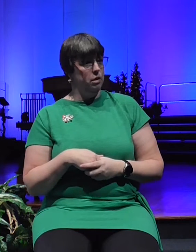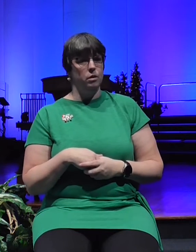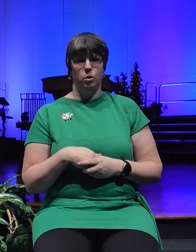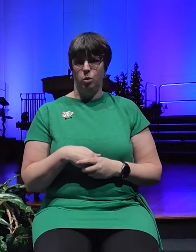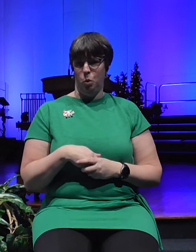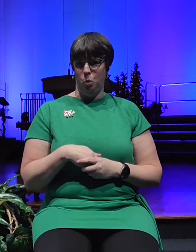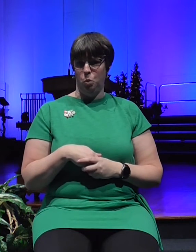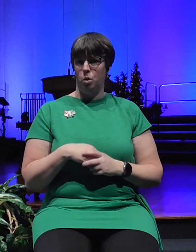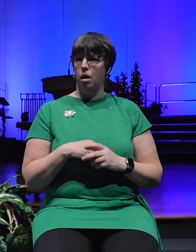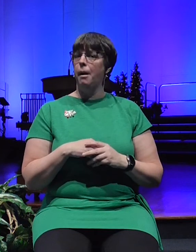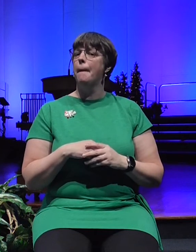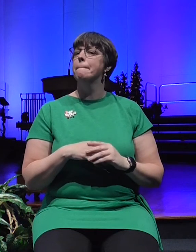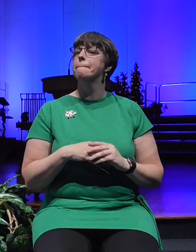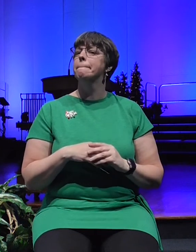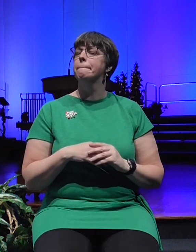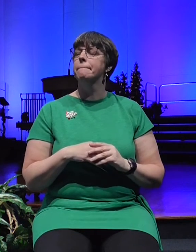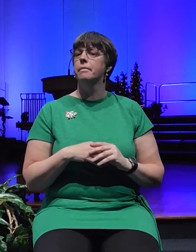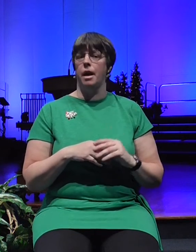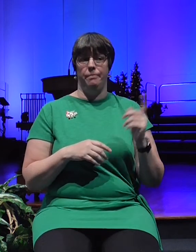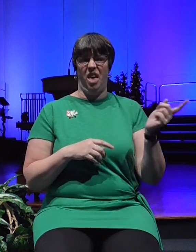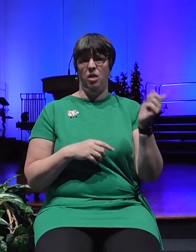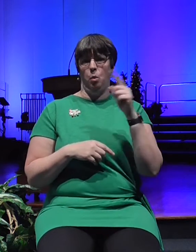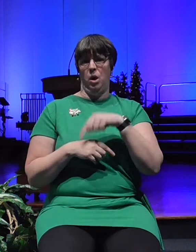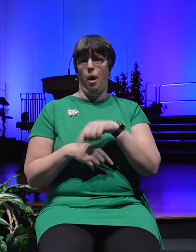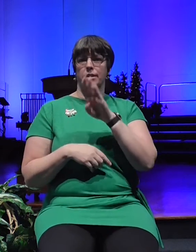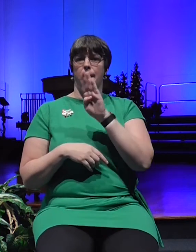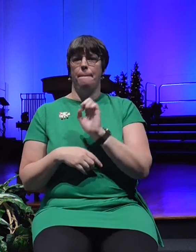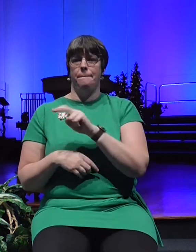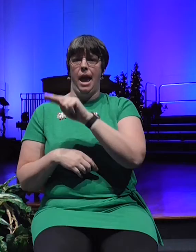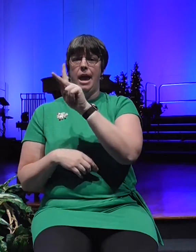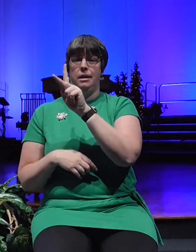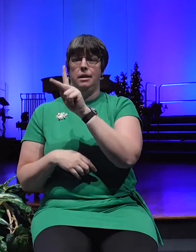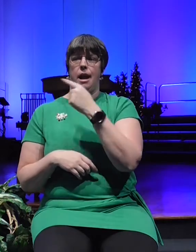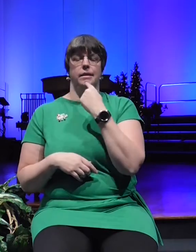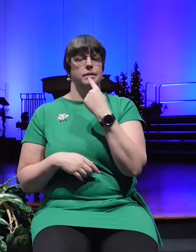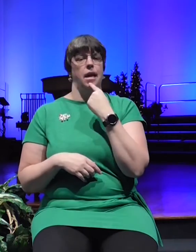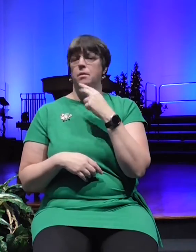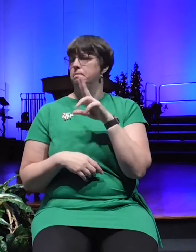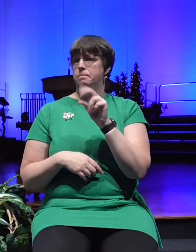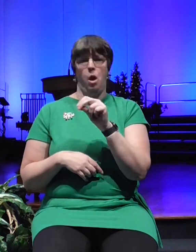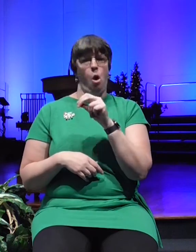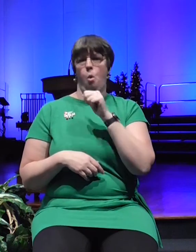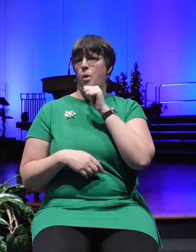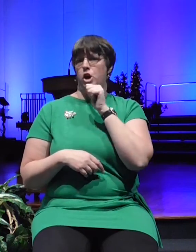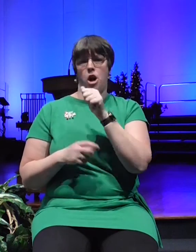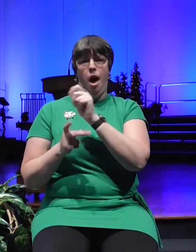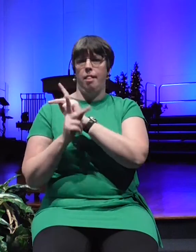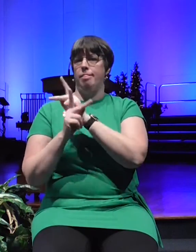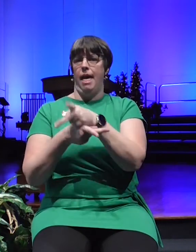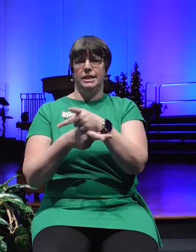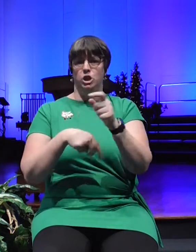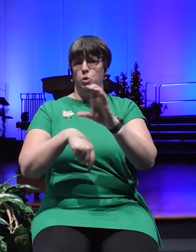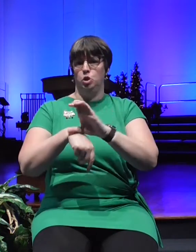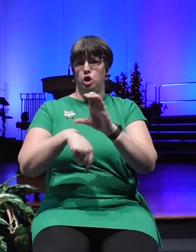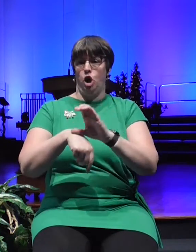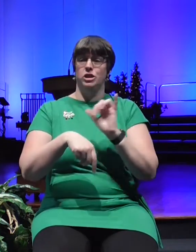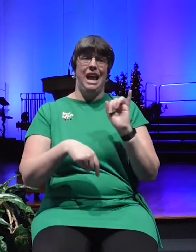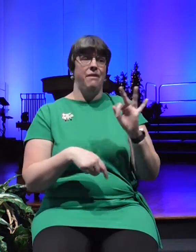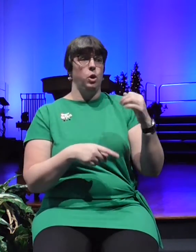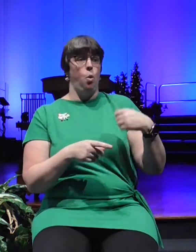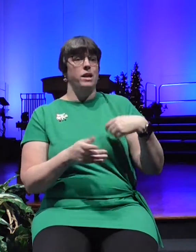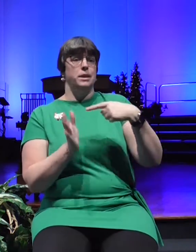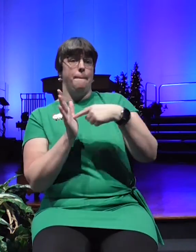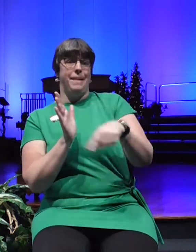ooh. And then we went to the banks, and the bank said, we are not lending to churches, unless you would like to